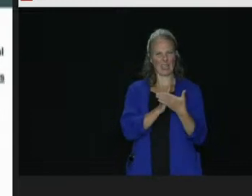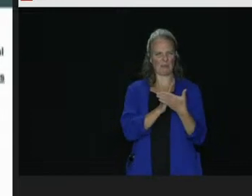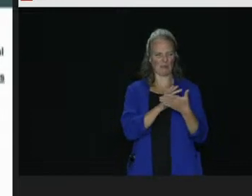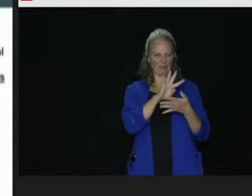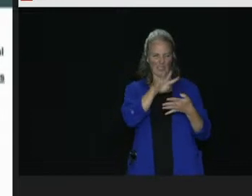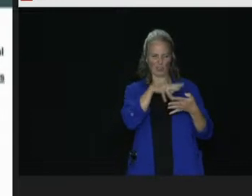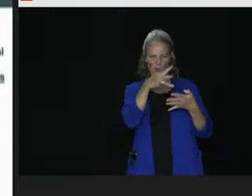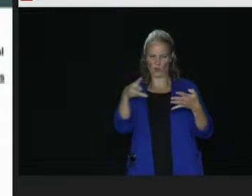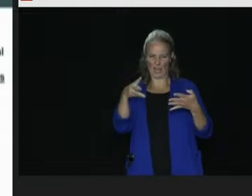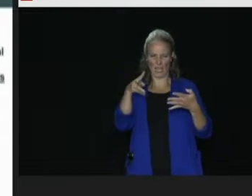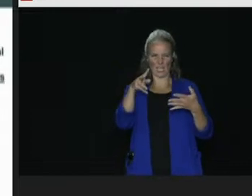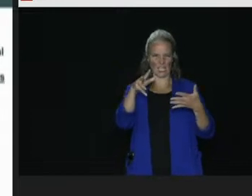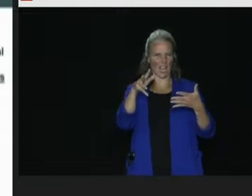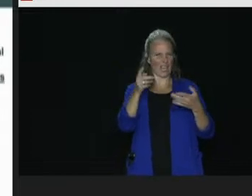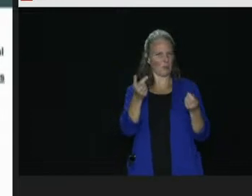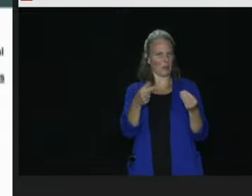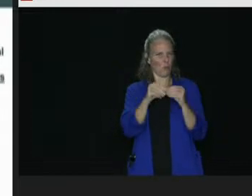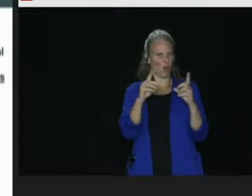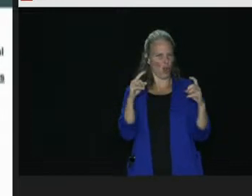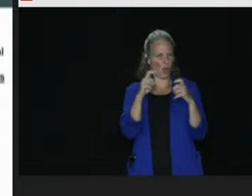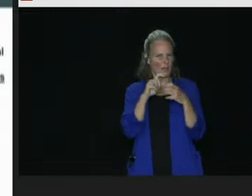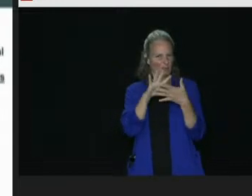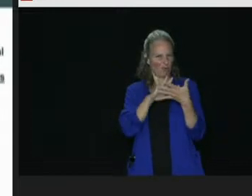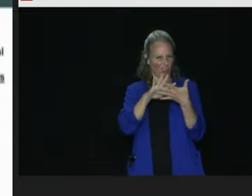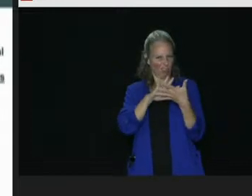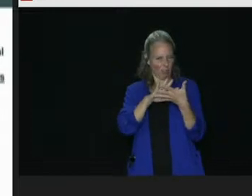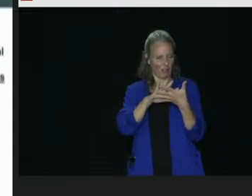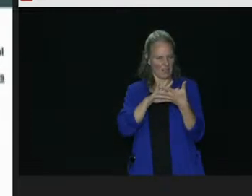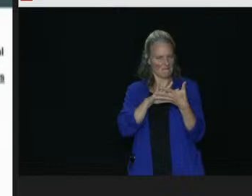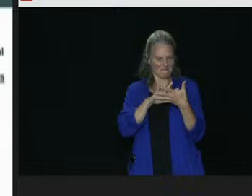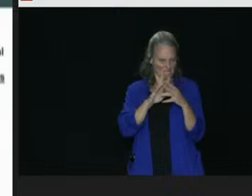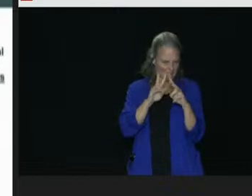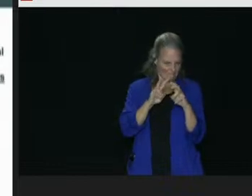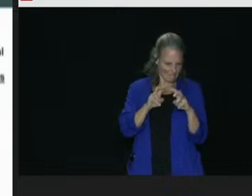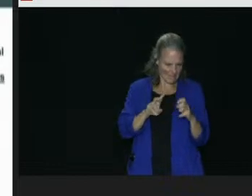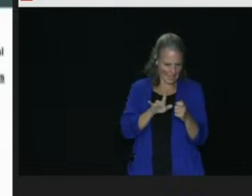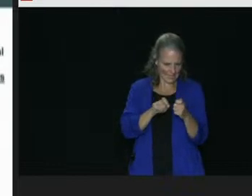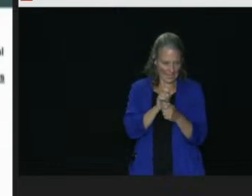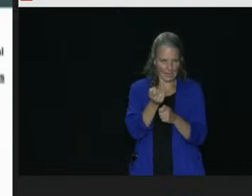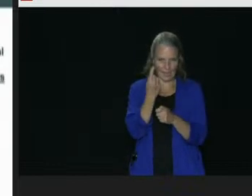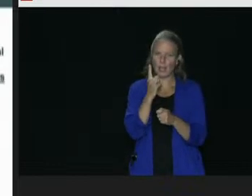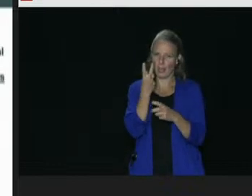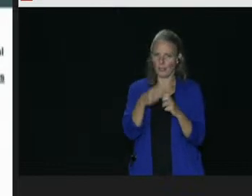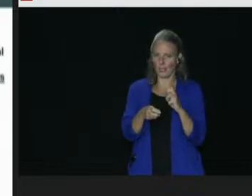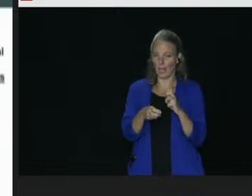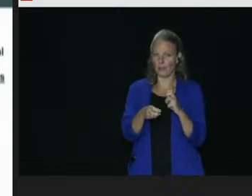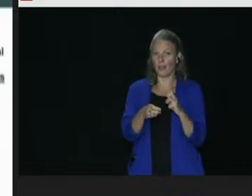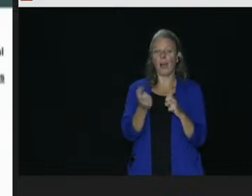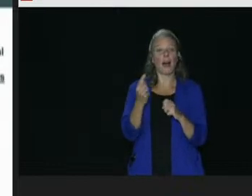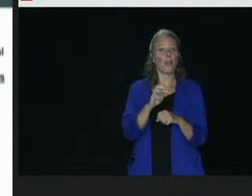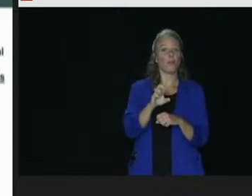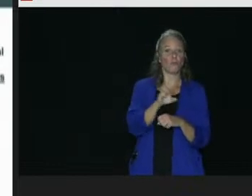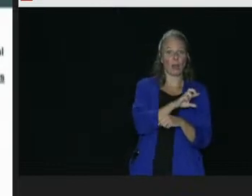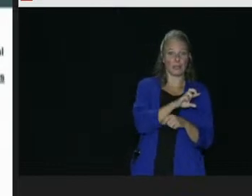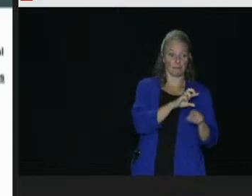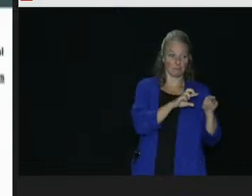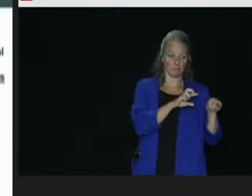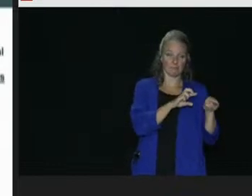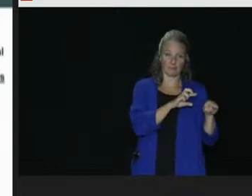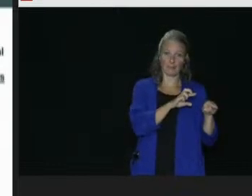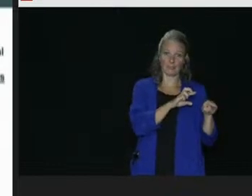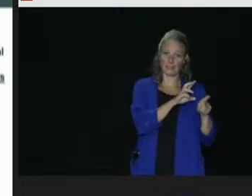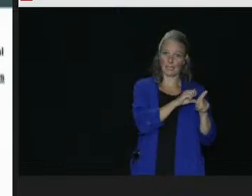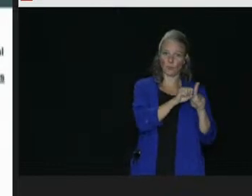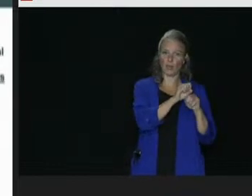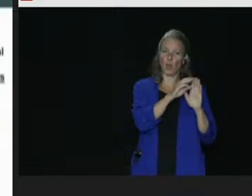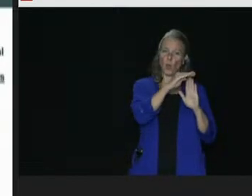be difficult to ascertain. But obviously, with the scenario on the right-hand side, the